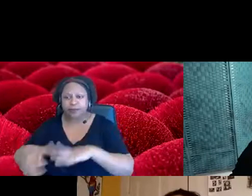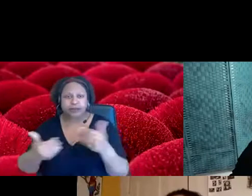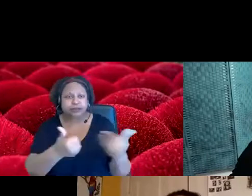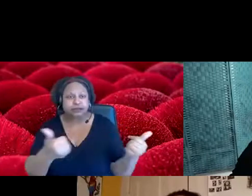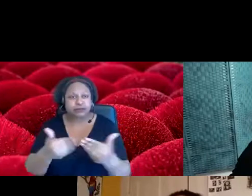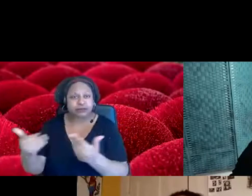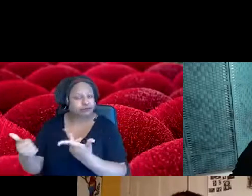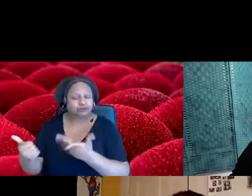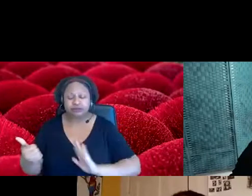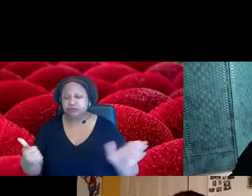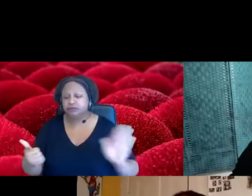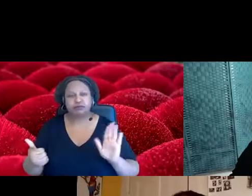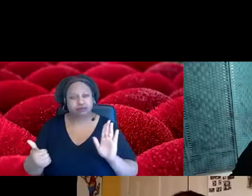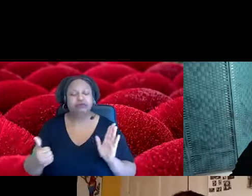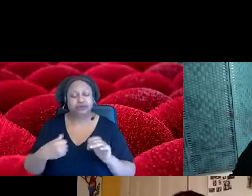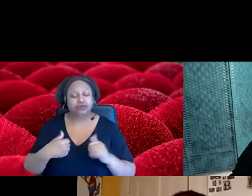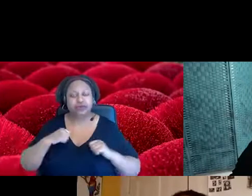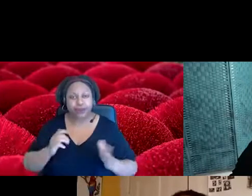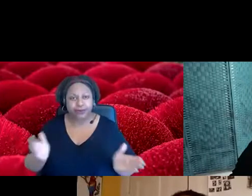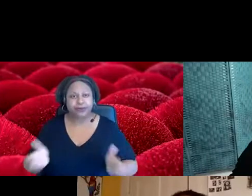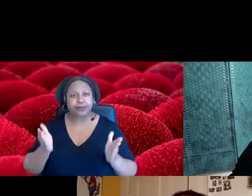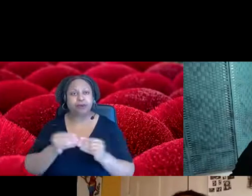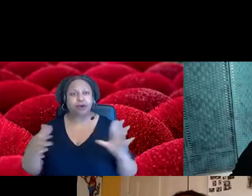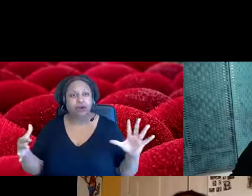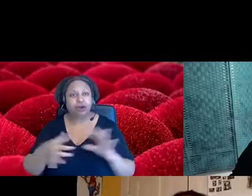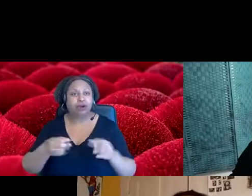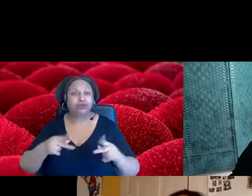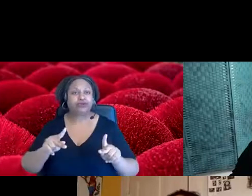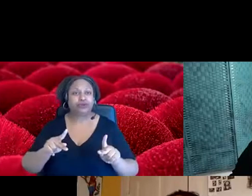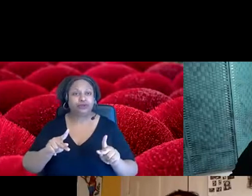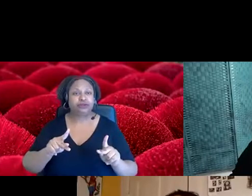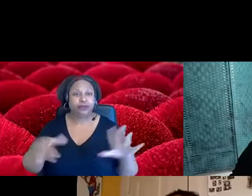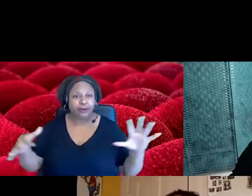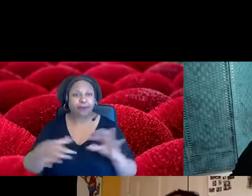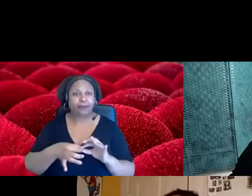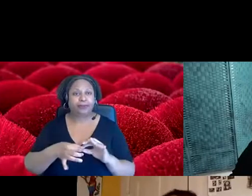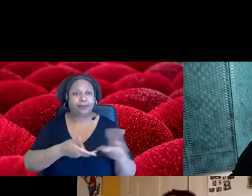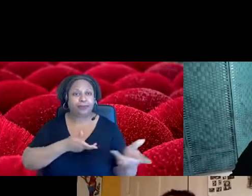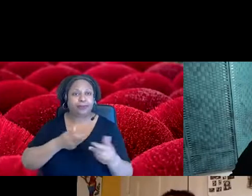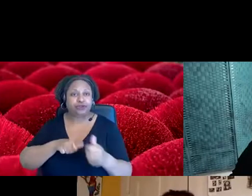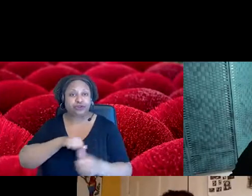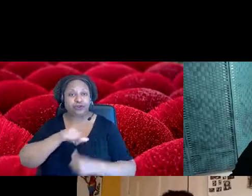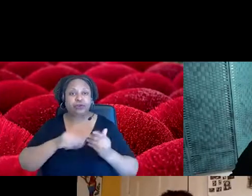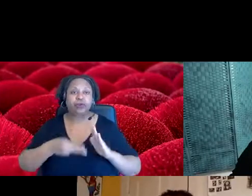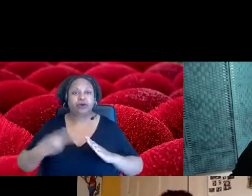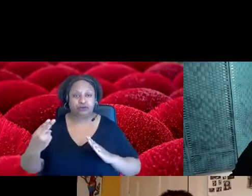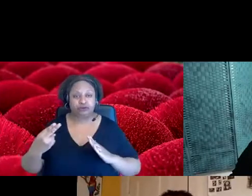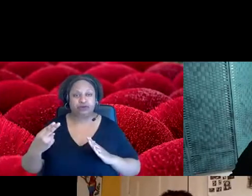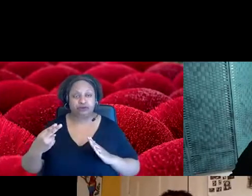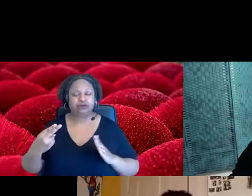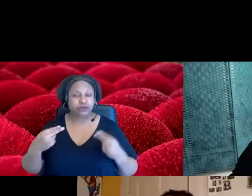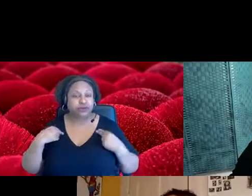relate to each other and kind of meet each other more honestly as human beings, and not